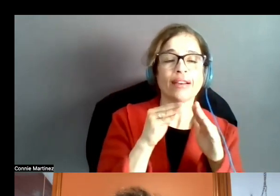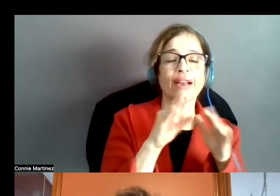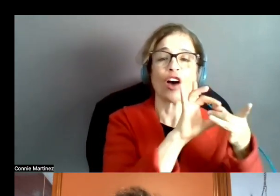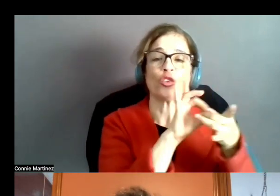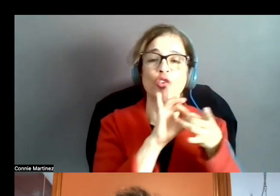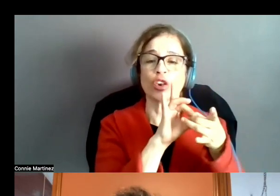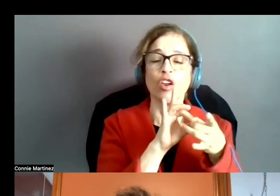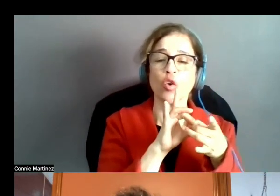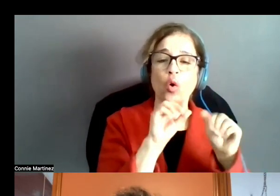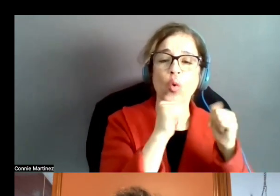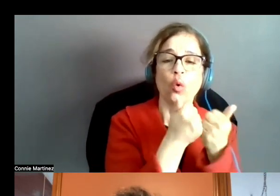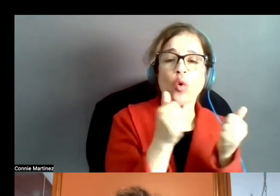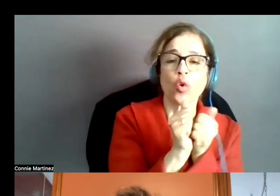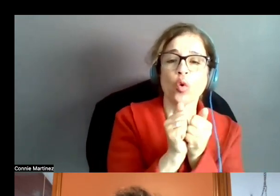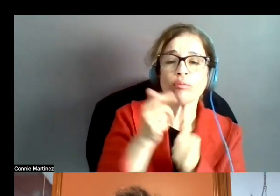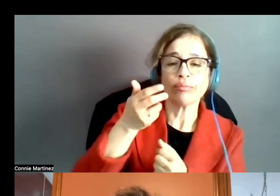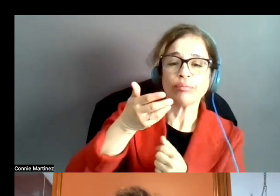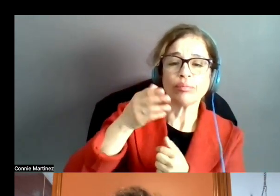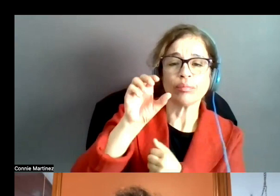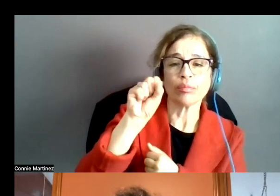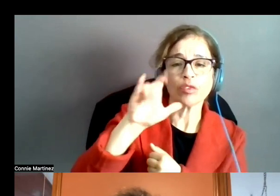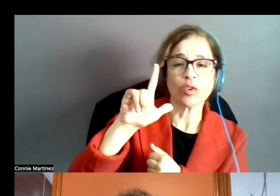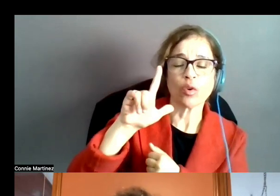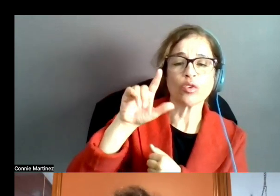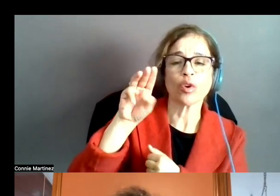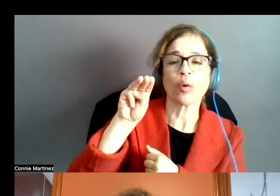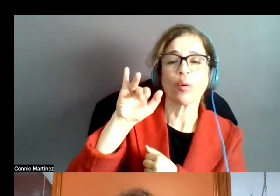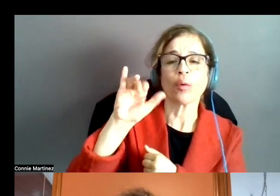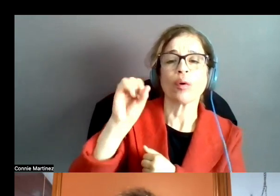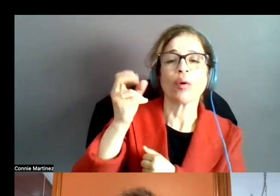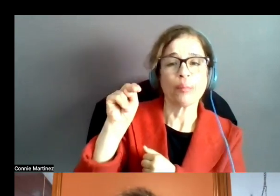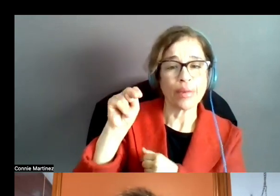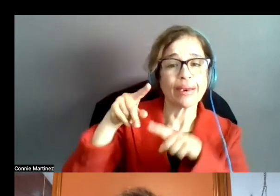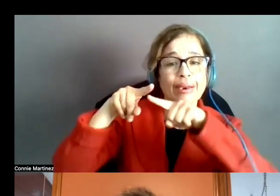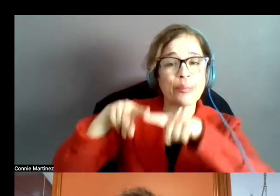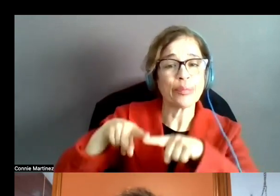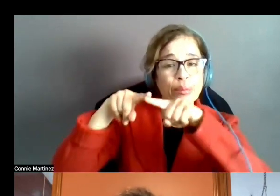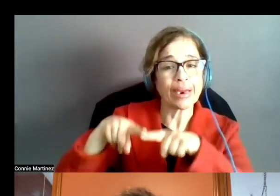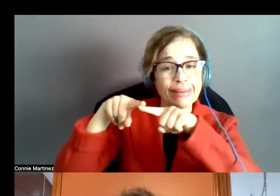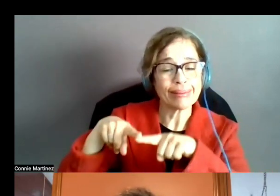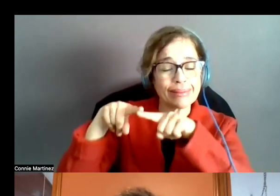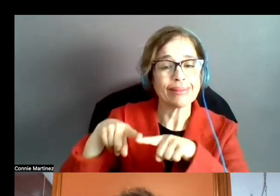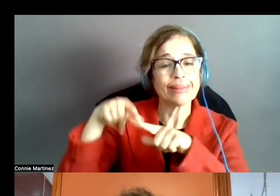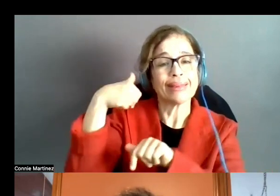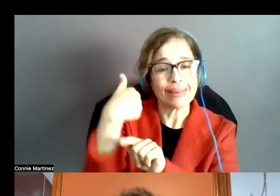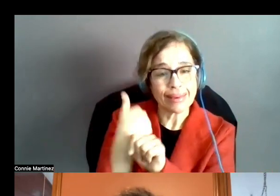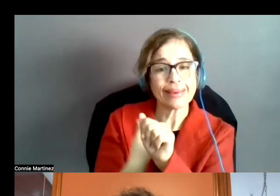associated with social missions, and so it depends on each